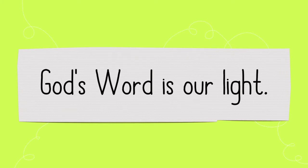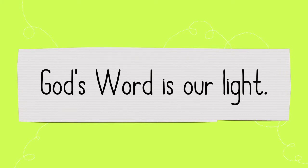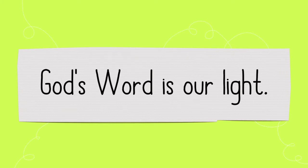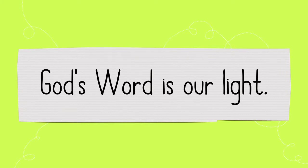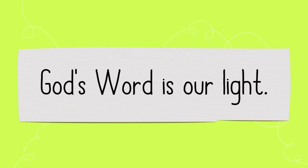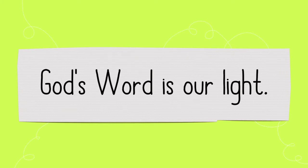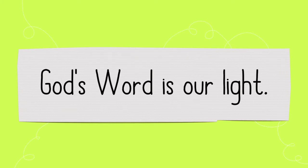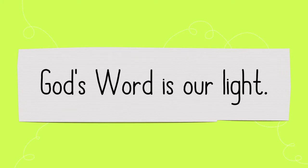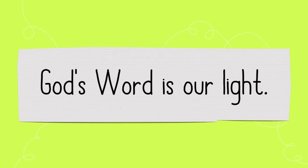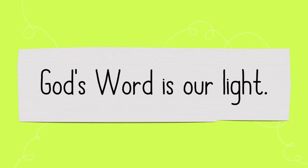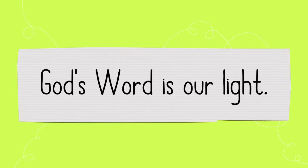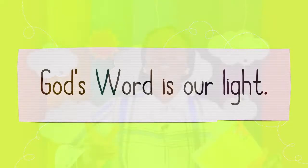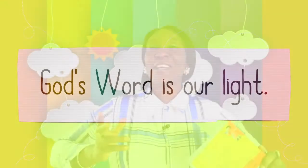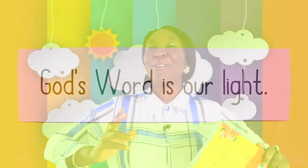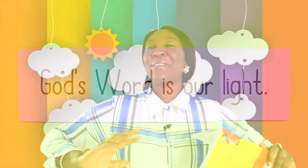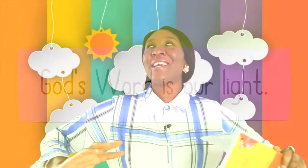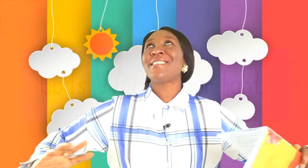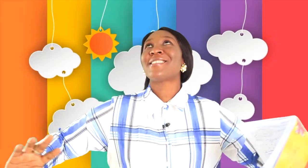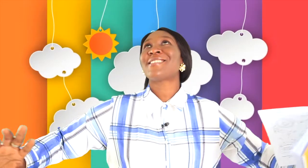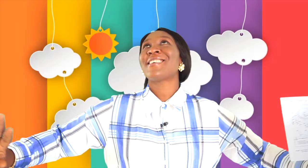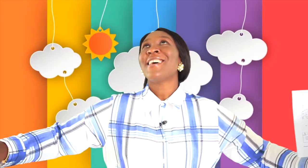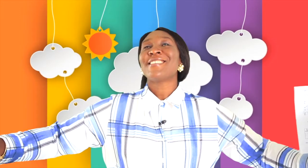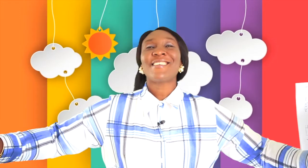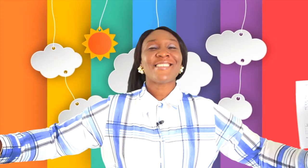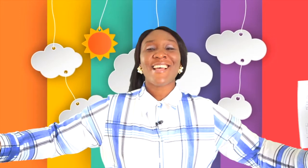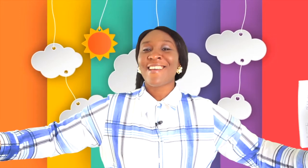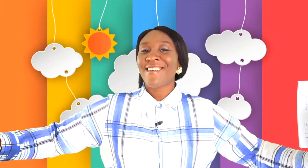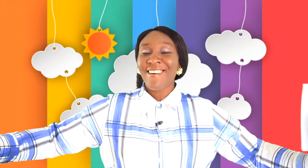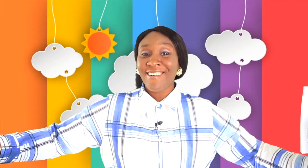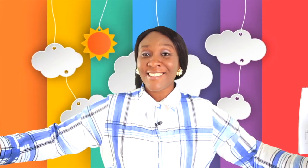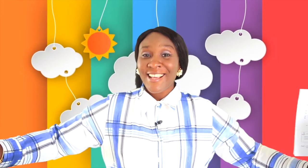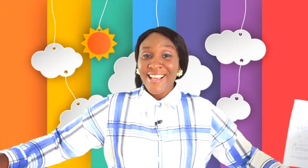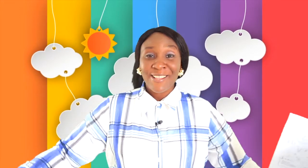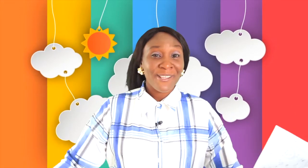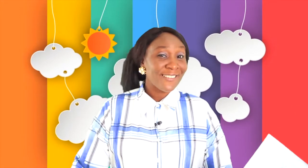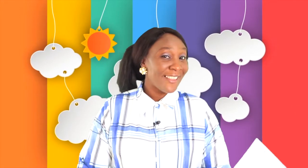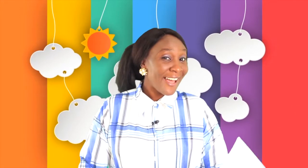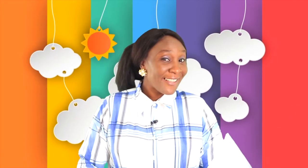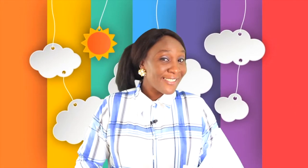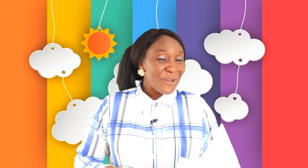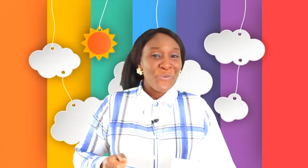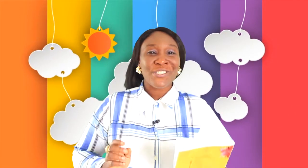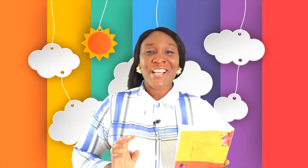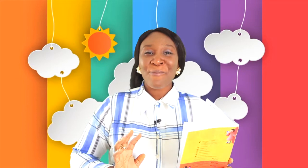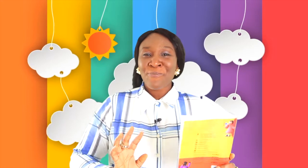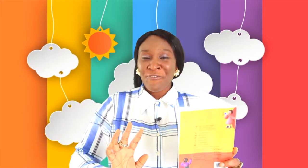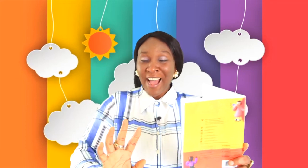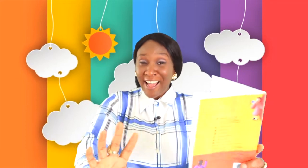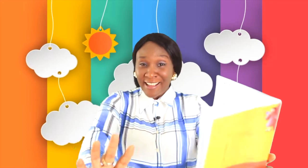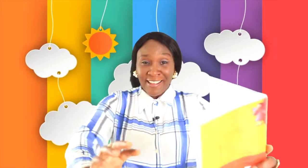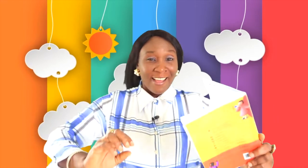about God and everything in our life just illuminates. Just like God. And his light will